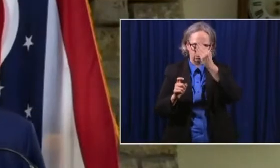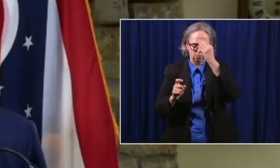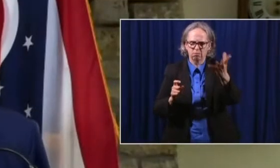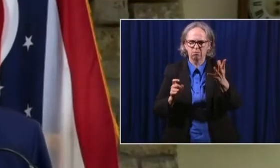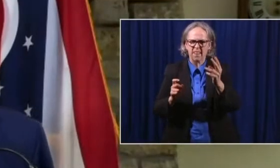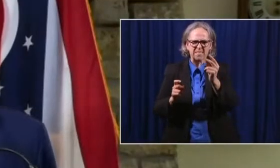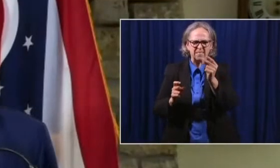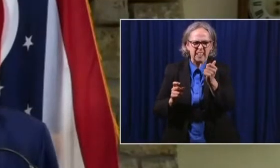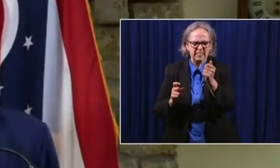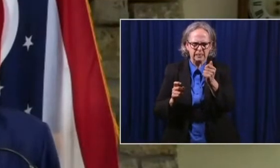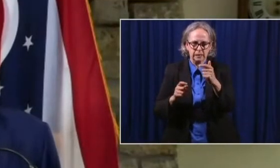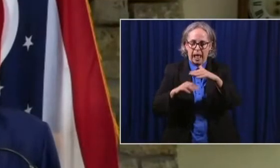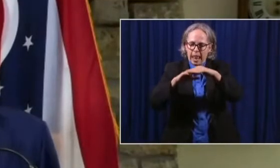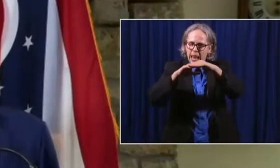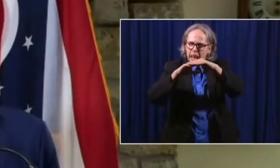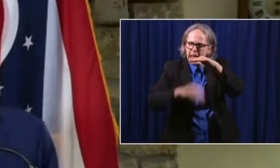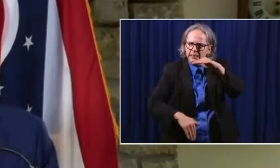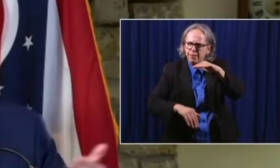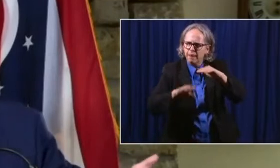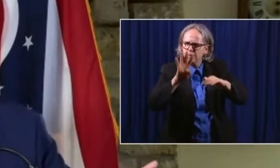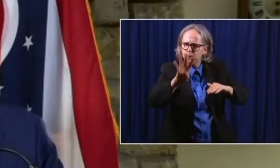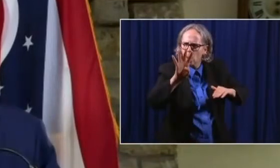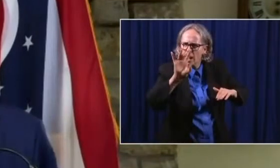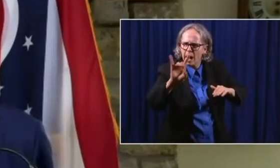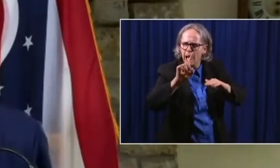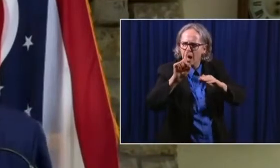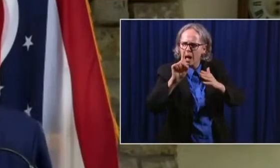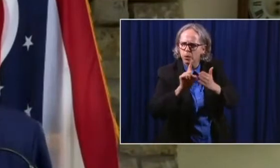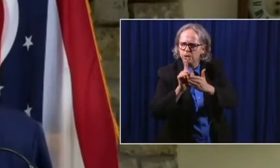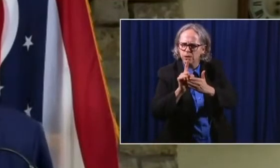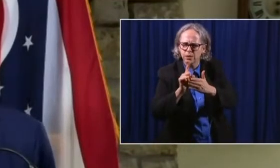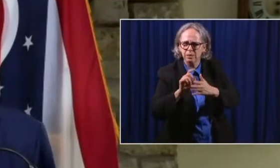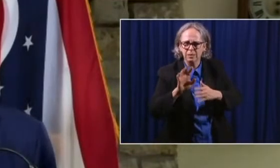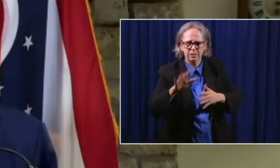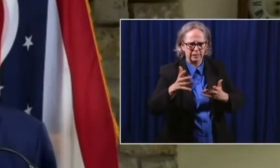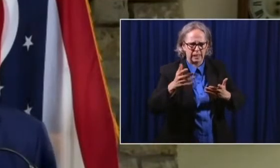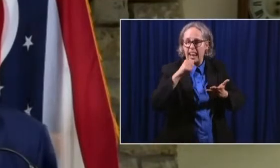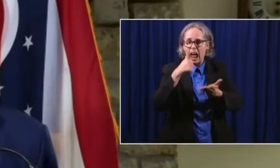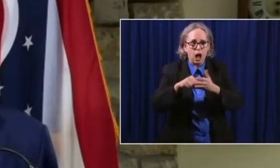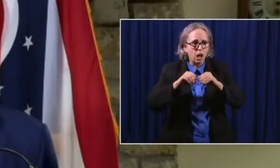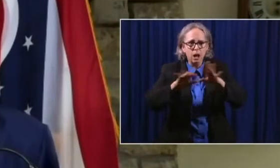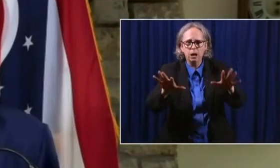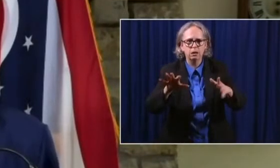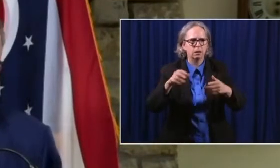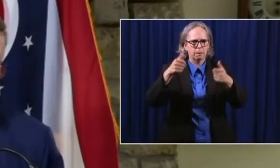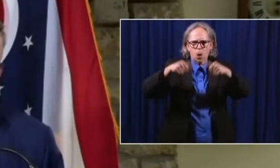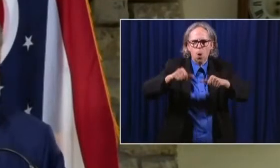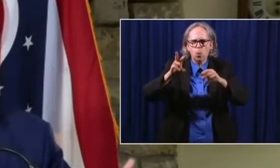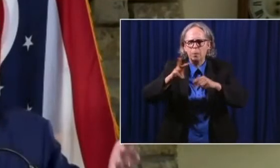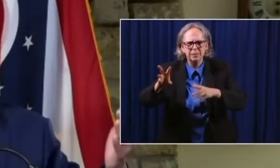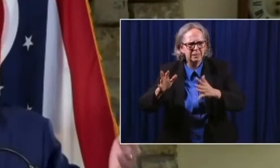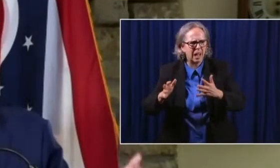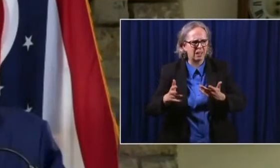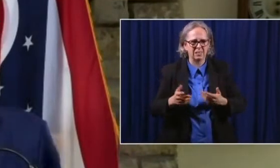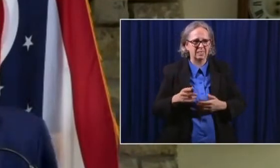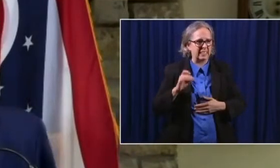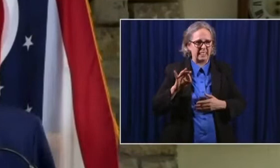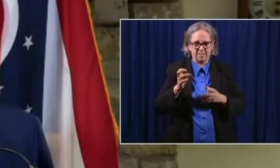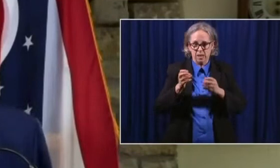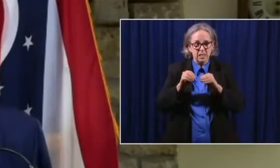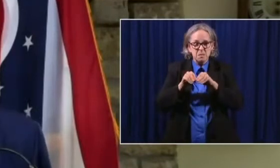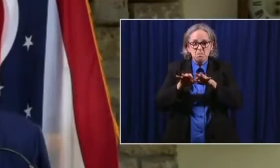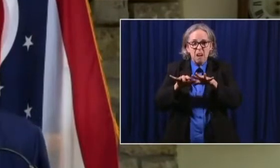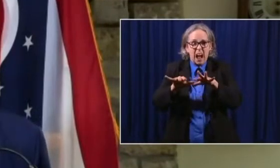their webpage, or to send out letters. If there's an outbreak in a third grade class, or let's say it's an outbreak in a high